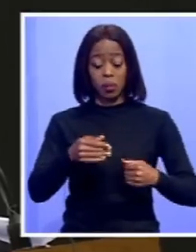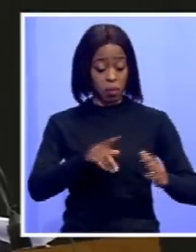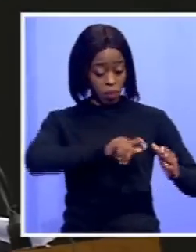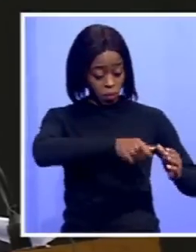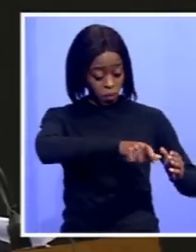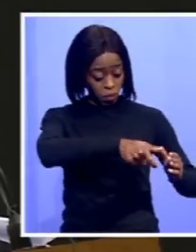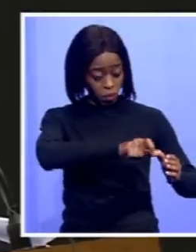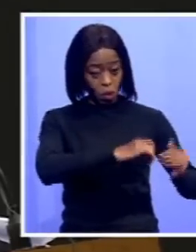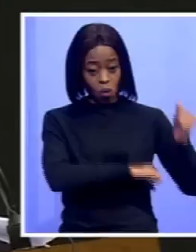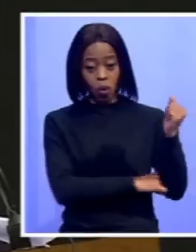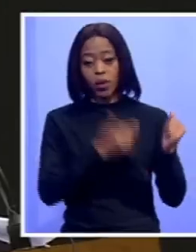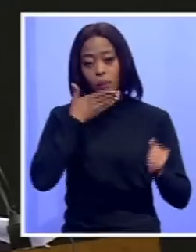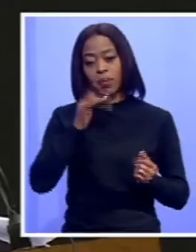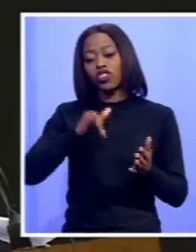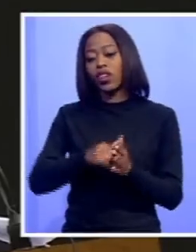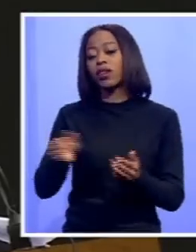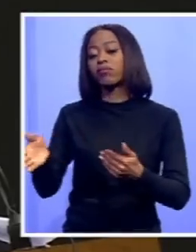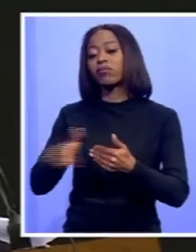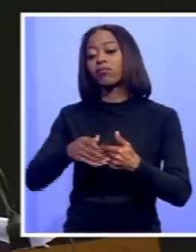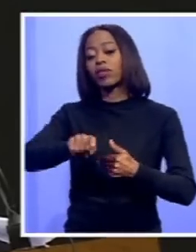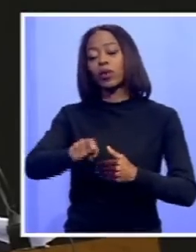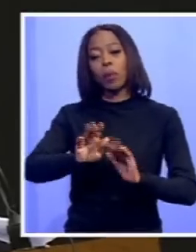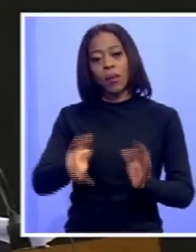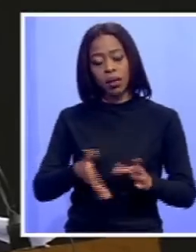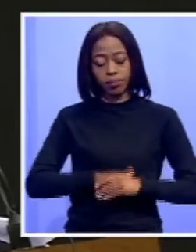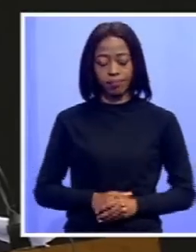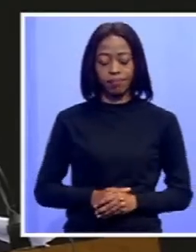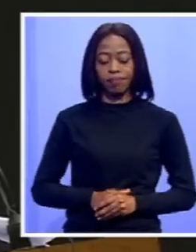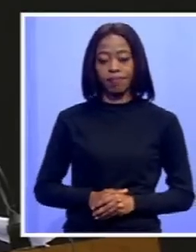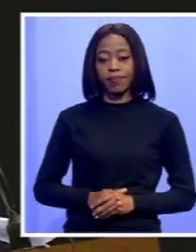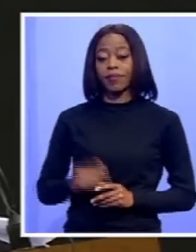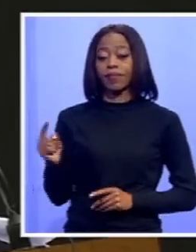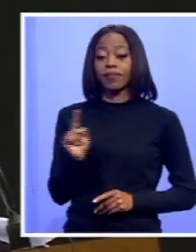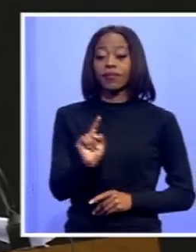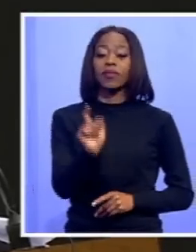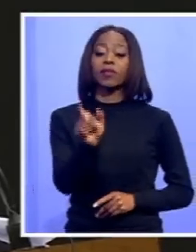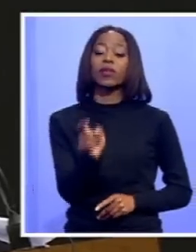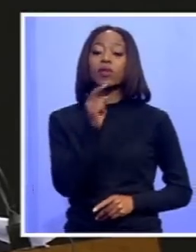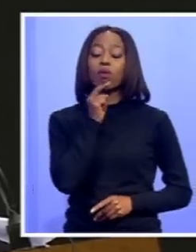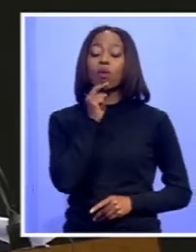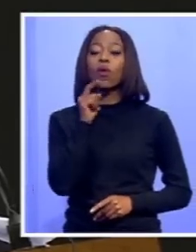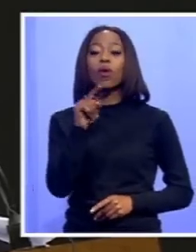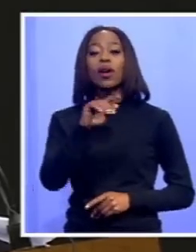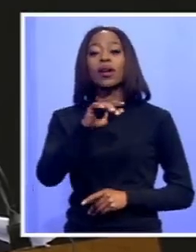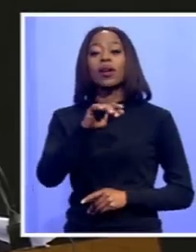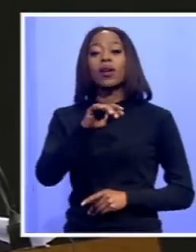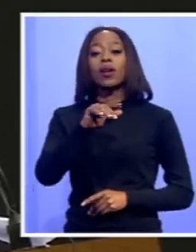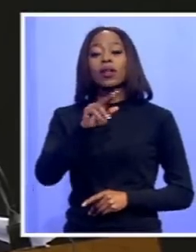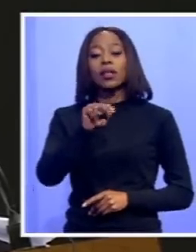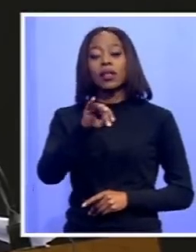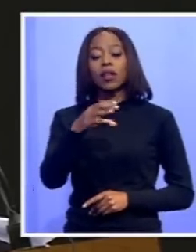locker. Paragraph 36. The next state witness to testify was Warrant Officer Jacobus